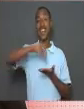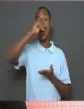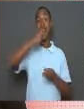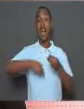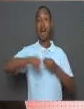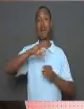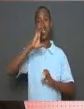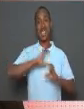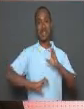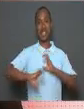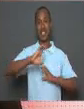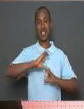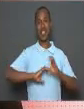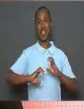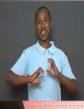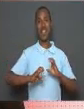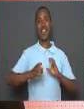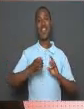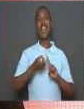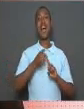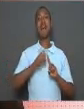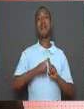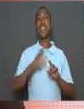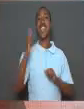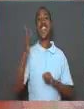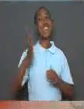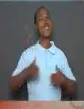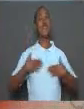about chemistry can be kind of fun.